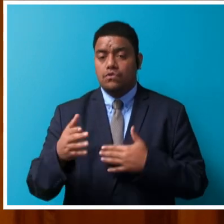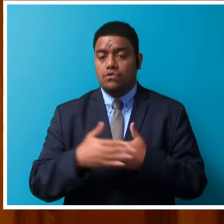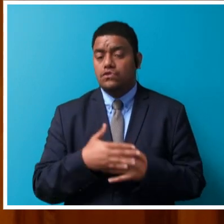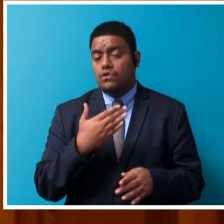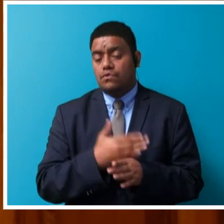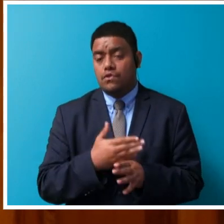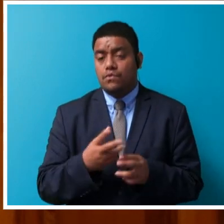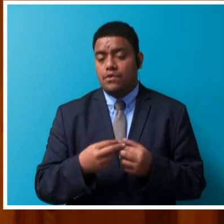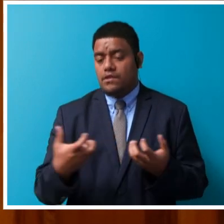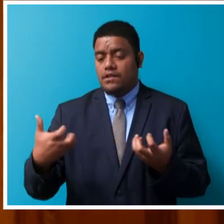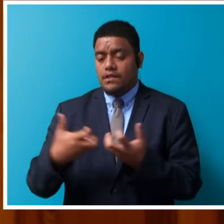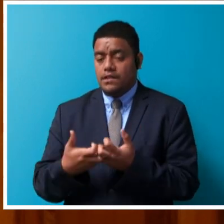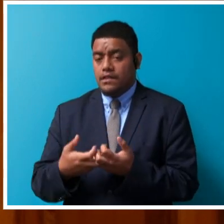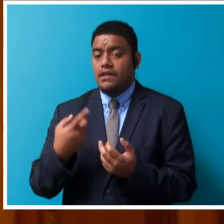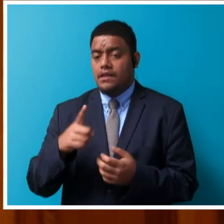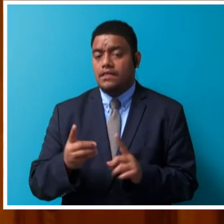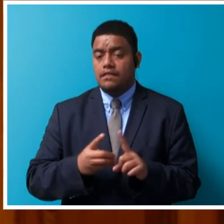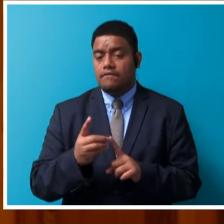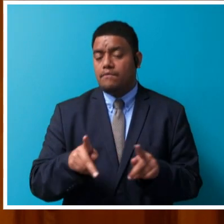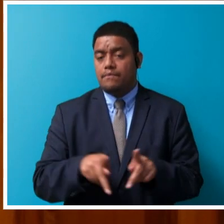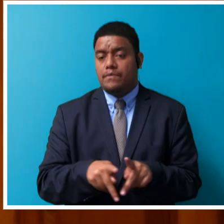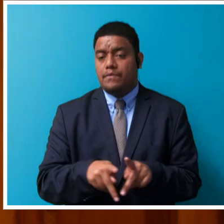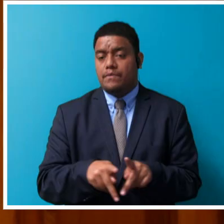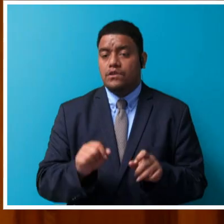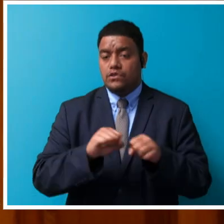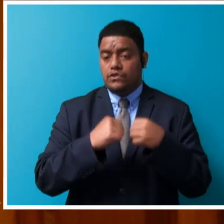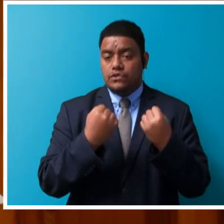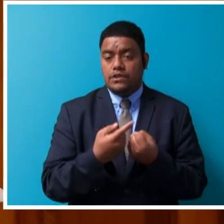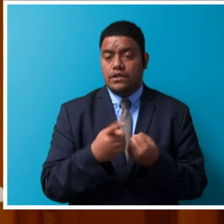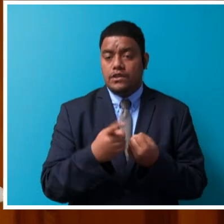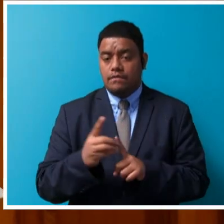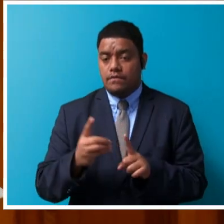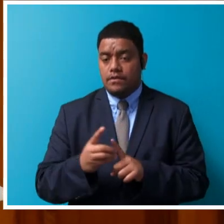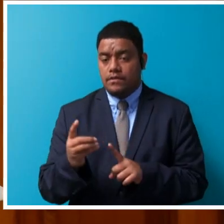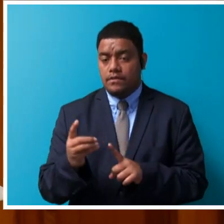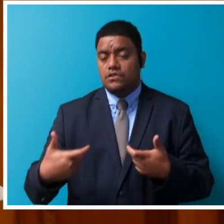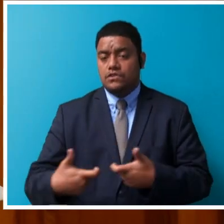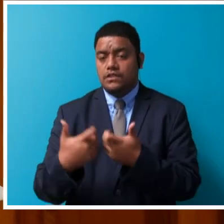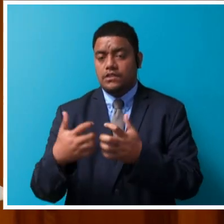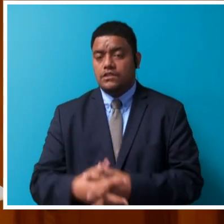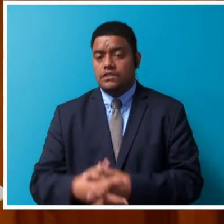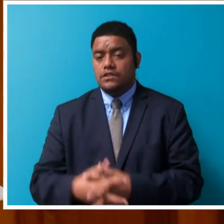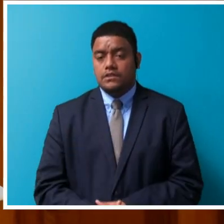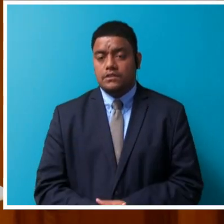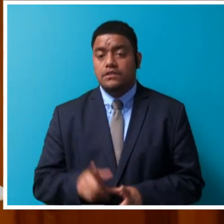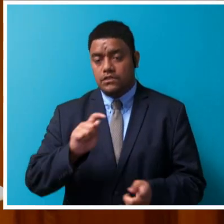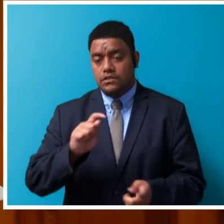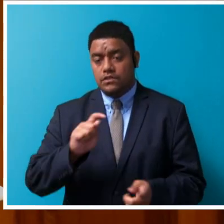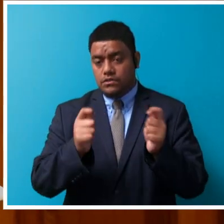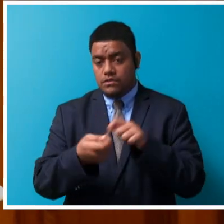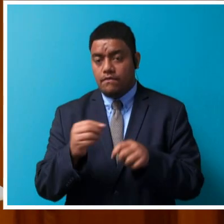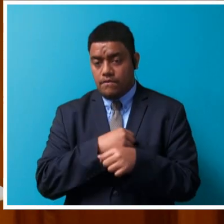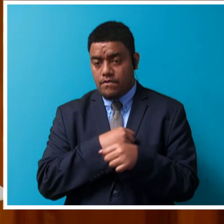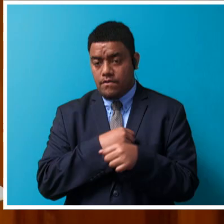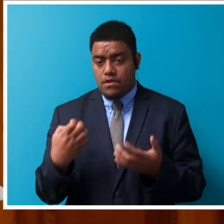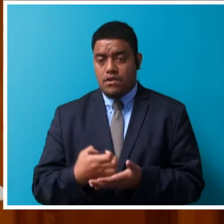with the line agencies and the development partners to address social and developmental challenges. The transformation of our economy,